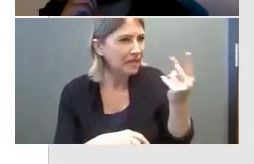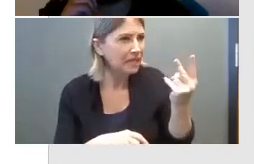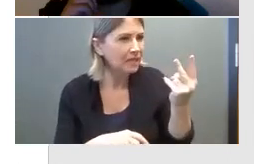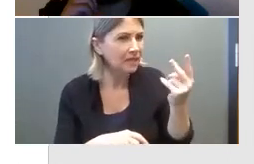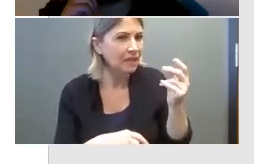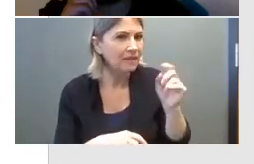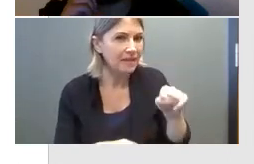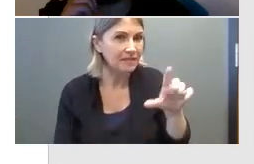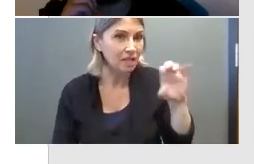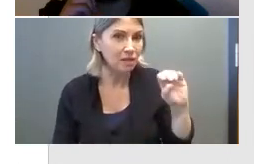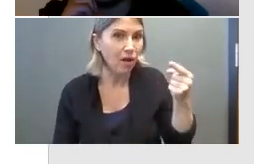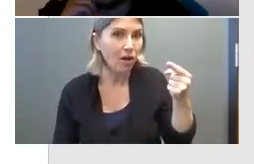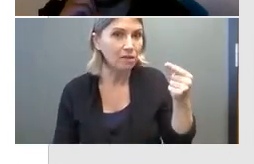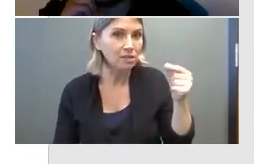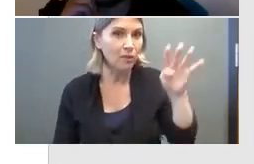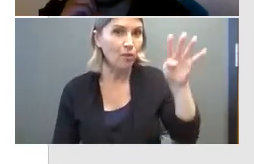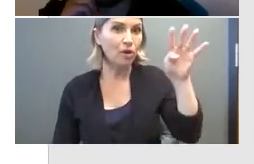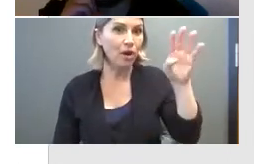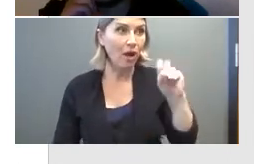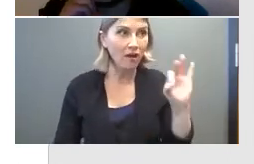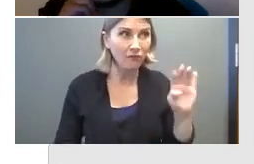say log to the power of 4 of 4?